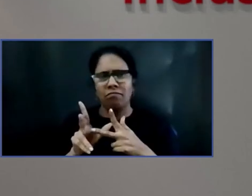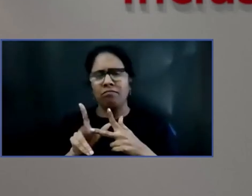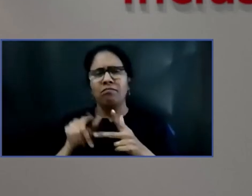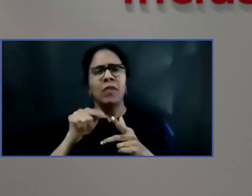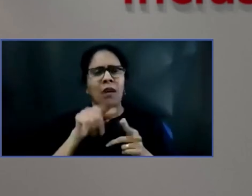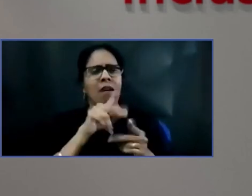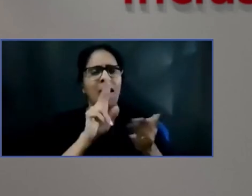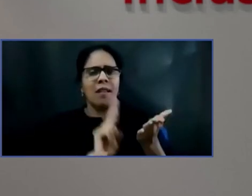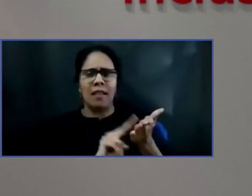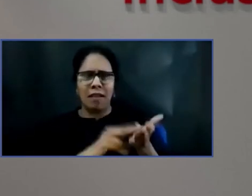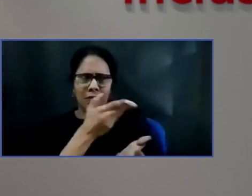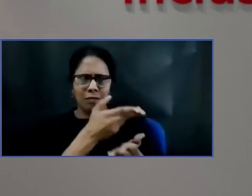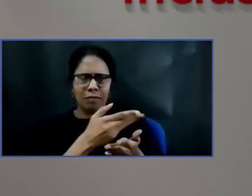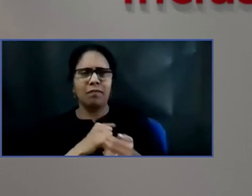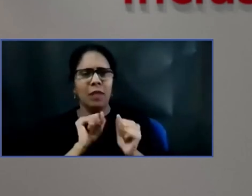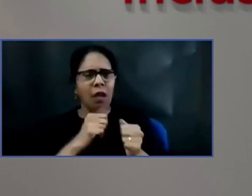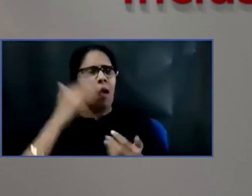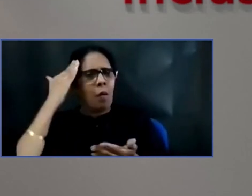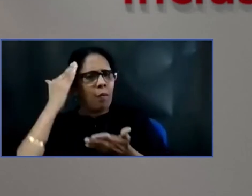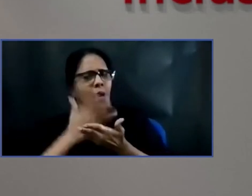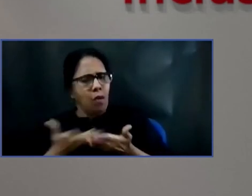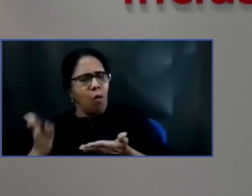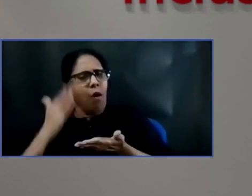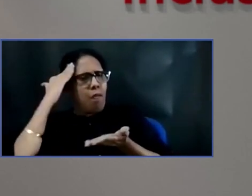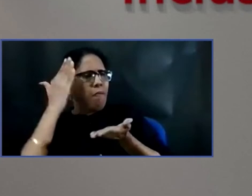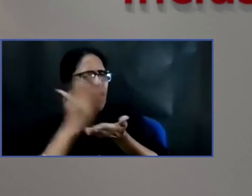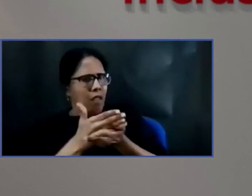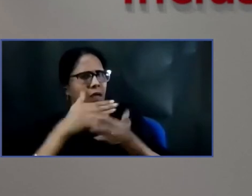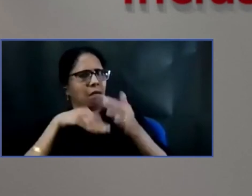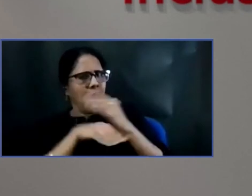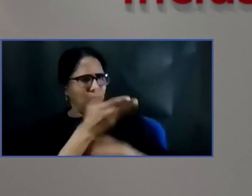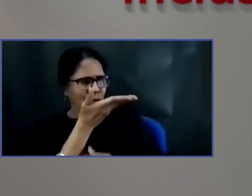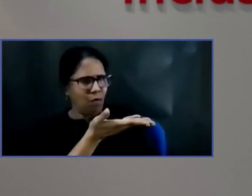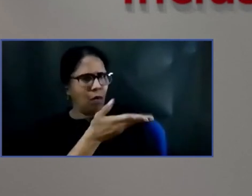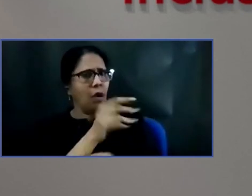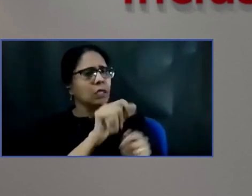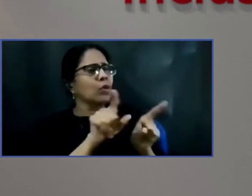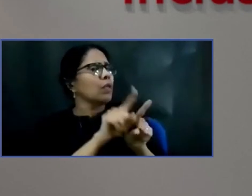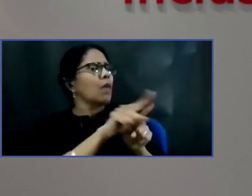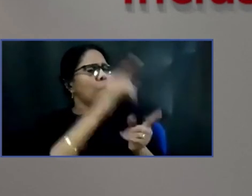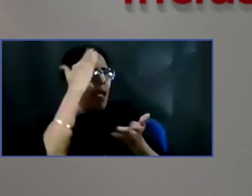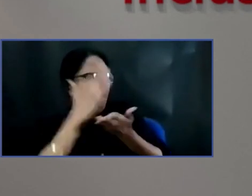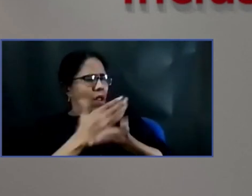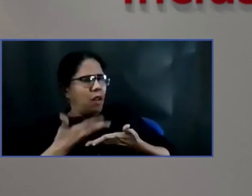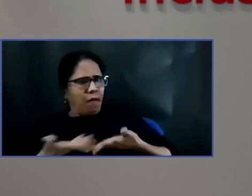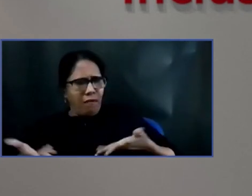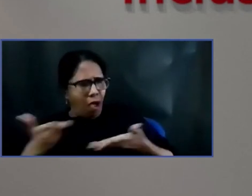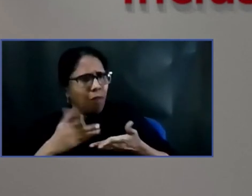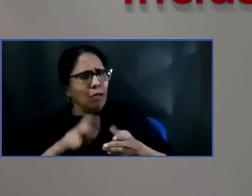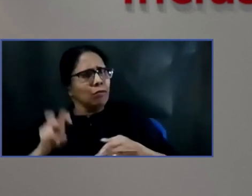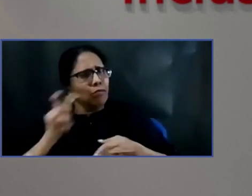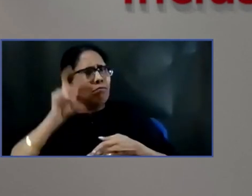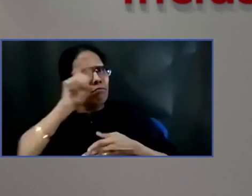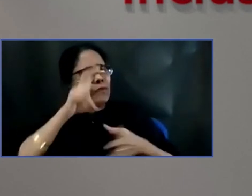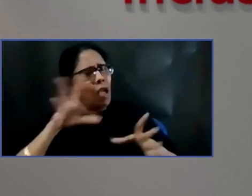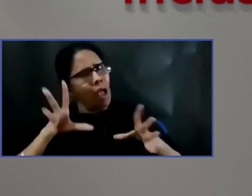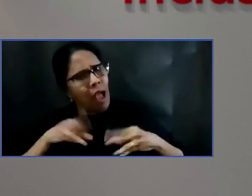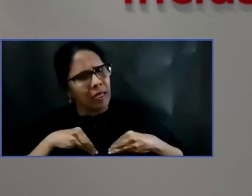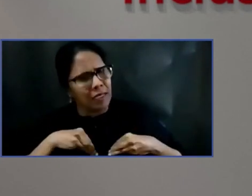Neeraj, we believe in you. And you have believed in us and reached this point. So